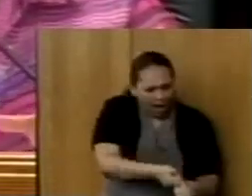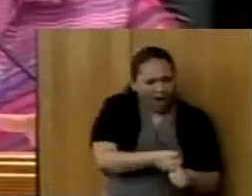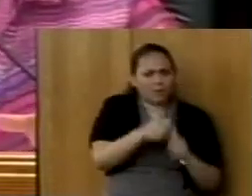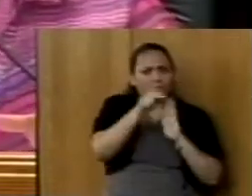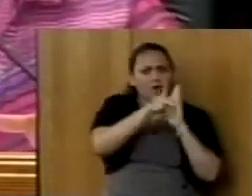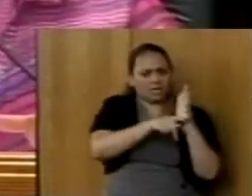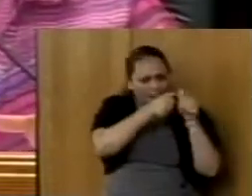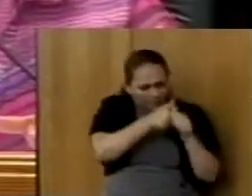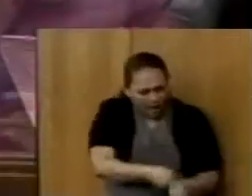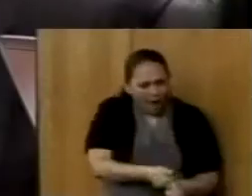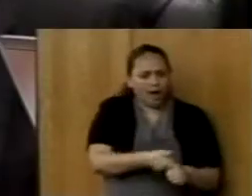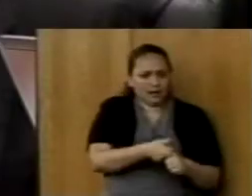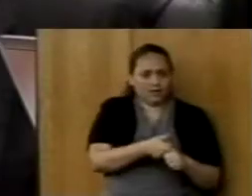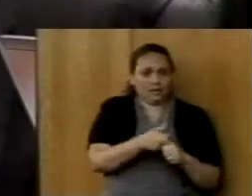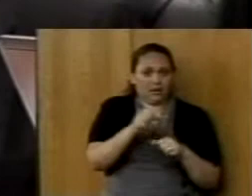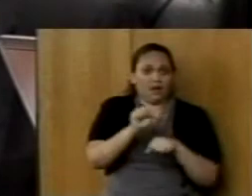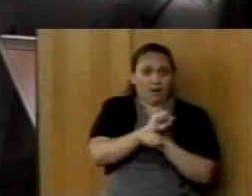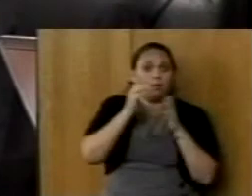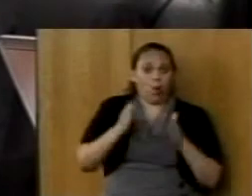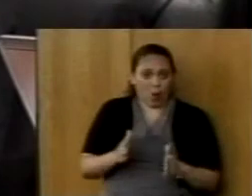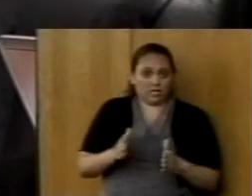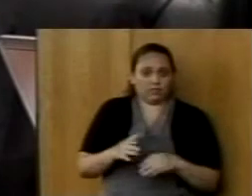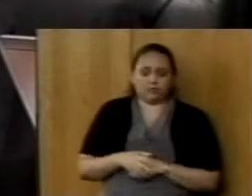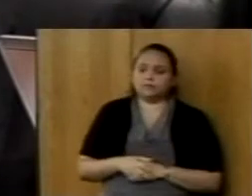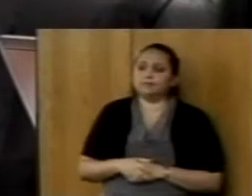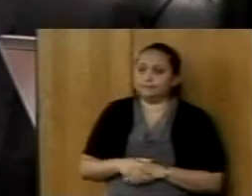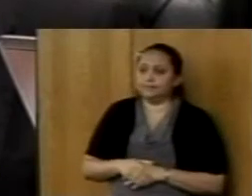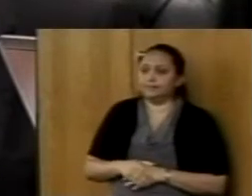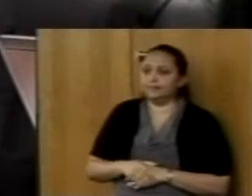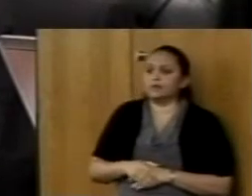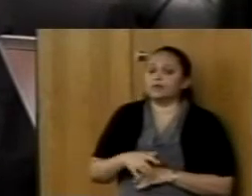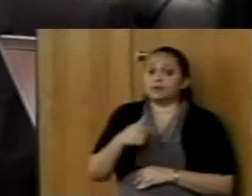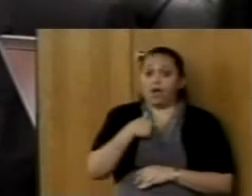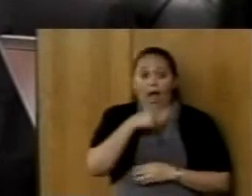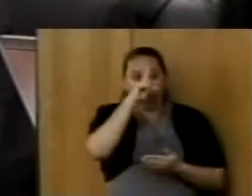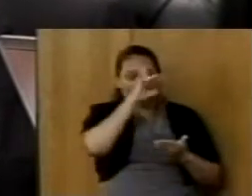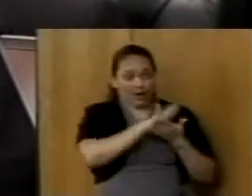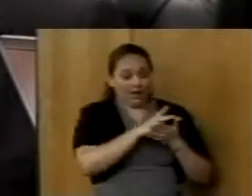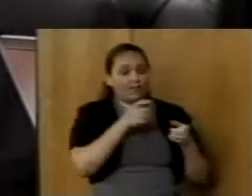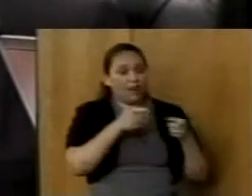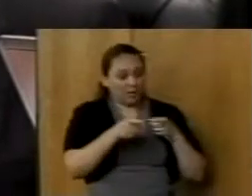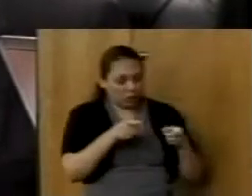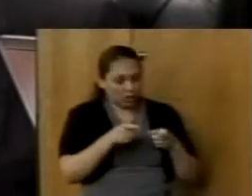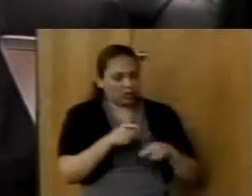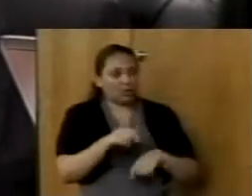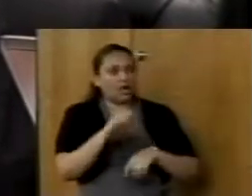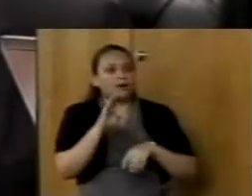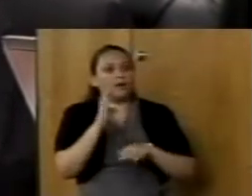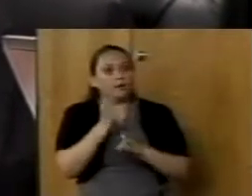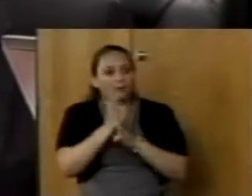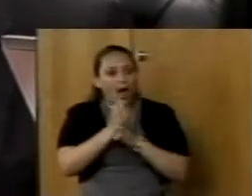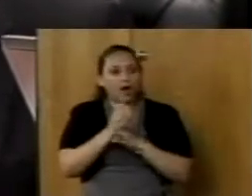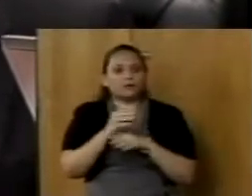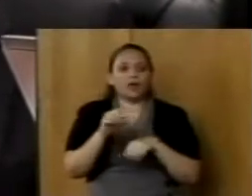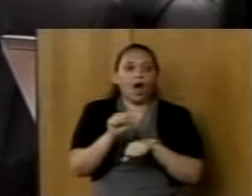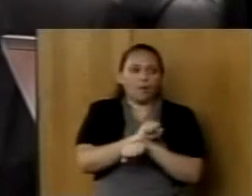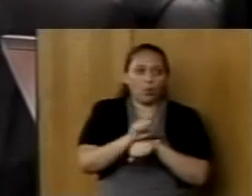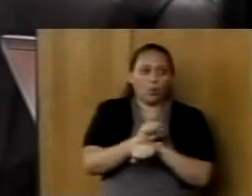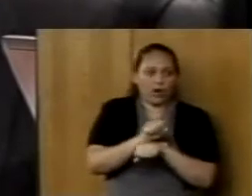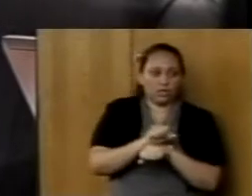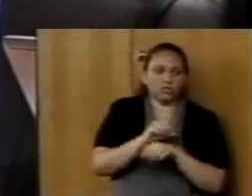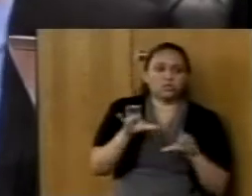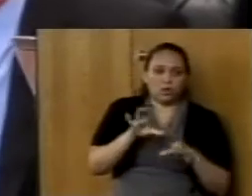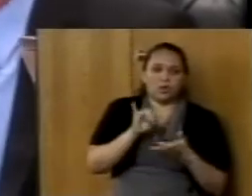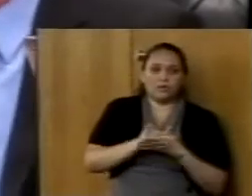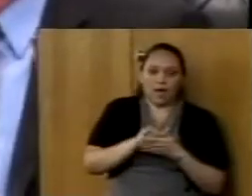procedure-abiding employees. And I believe the administration at the bus operations did do exactly that to make sure that that type of